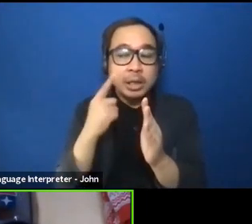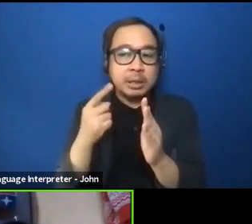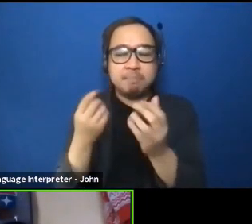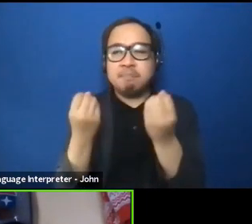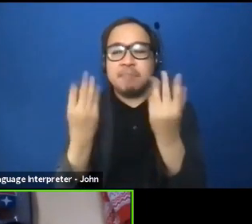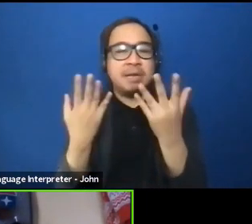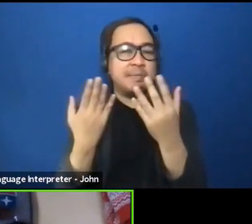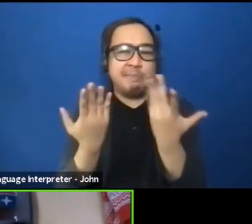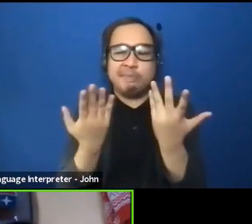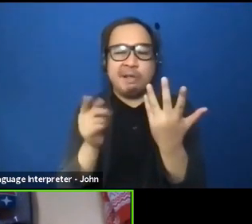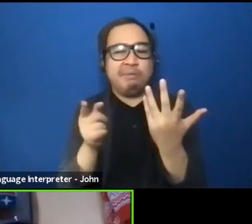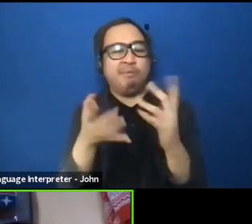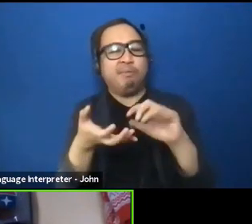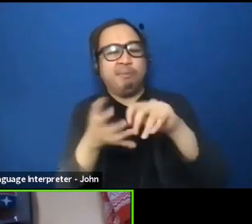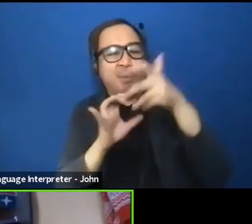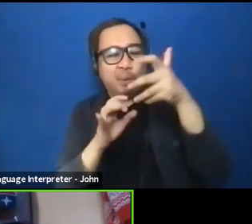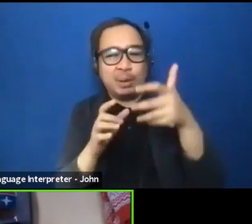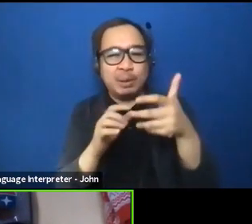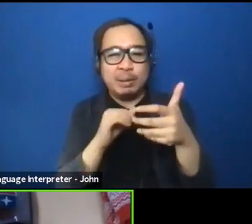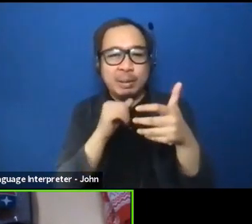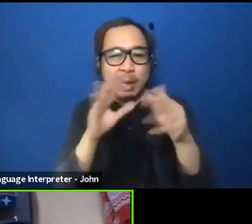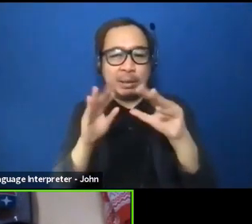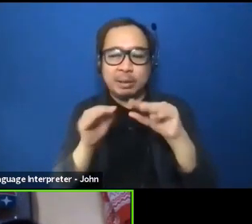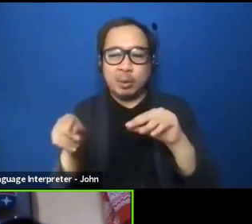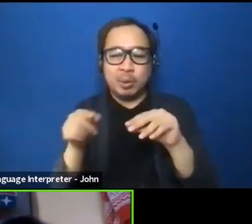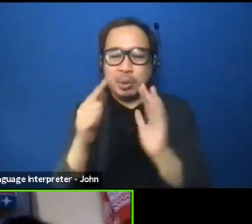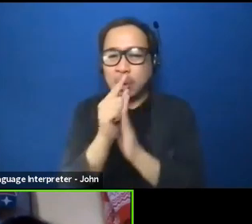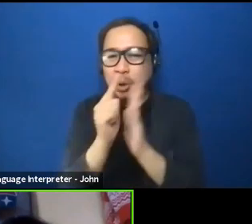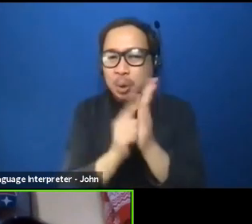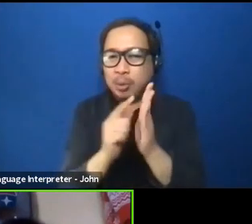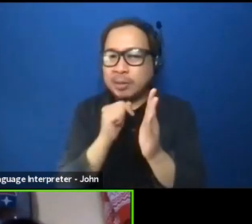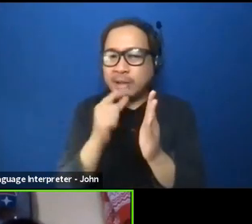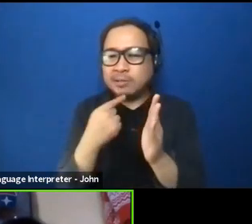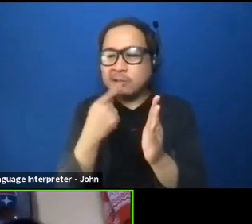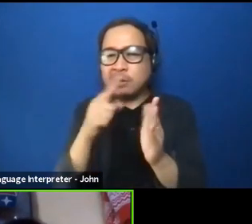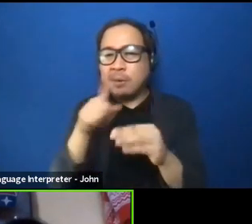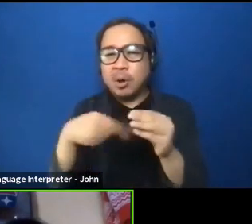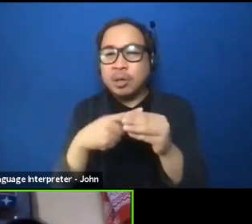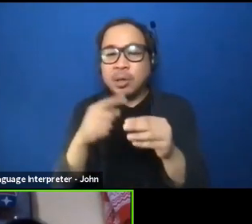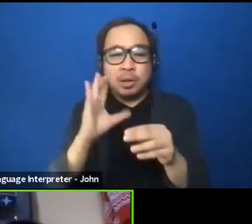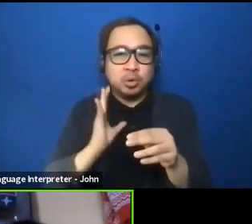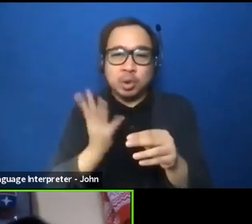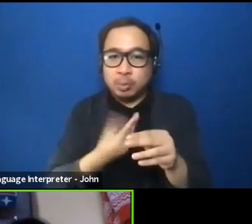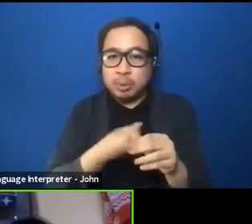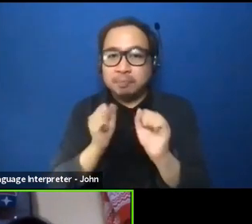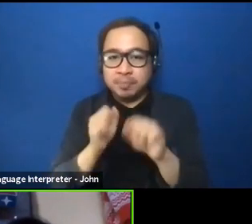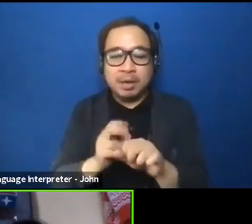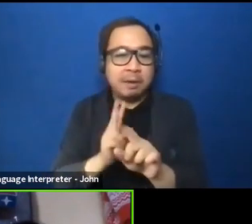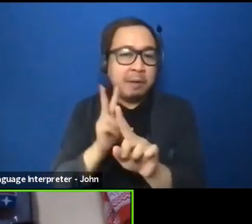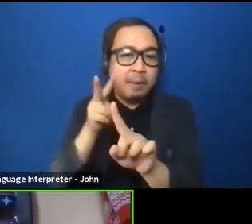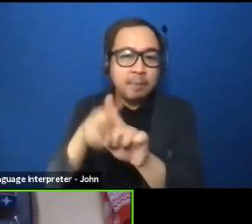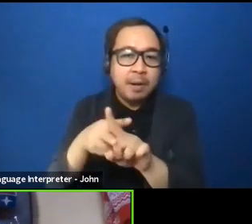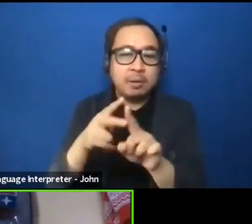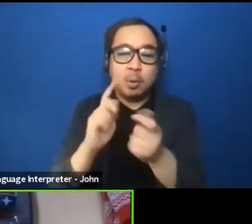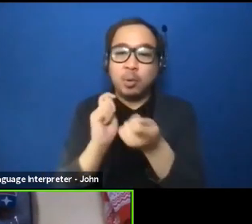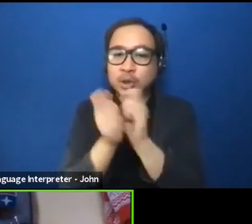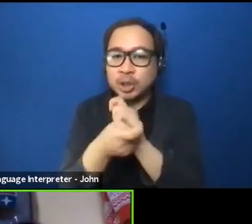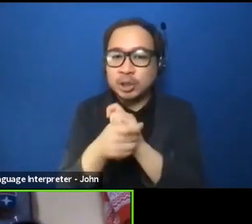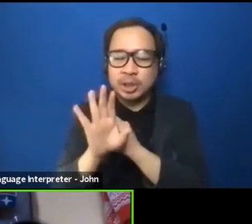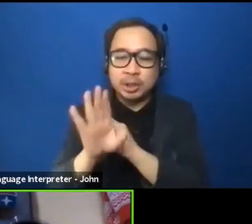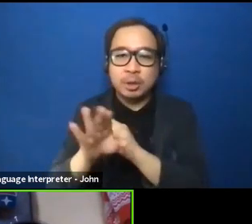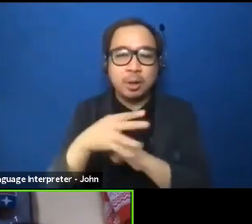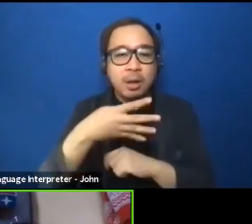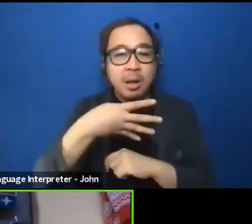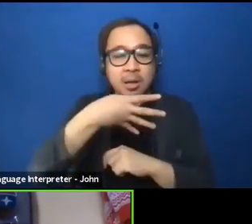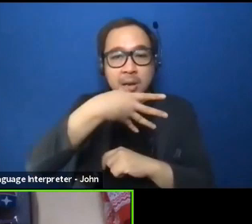law clearly does not state that transgender people can acquire citizenship or amend their existing citizenship based on